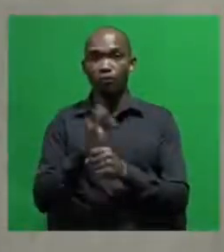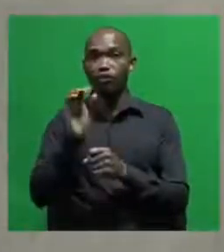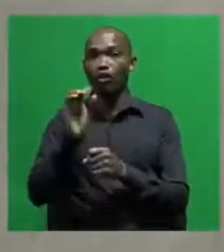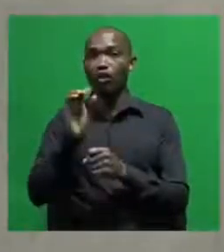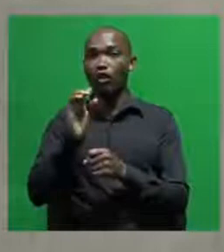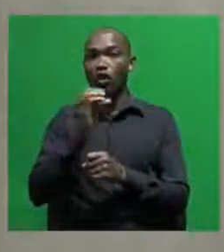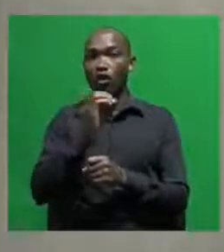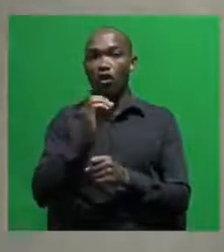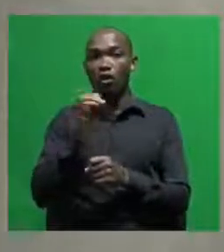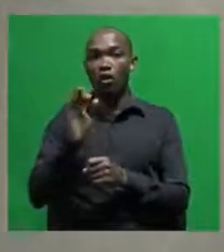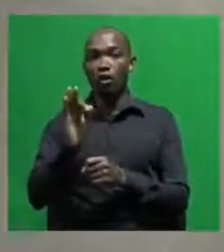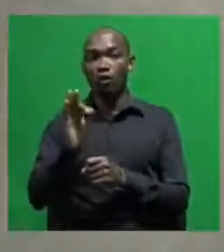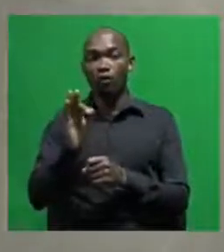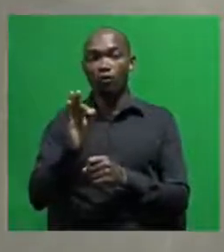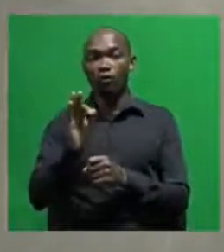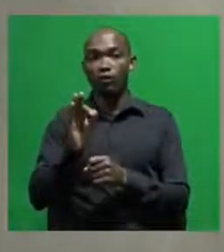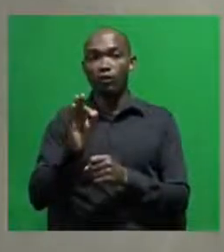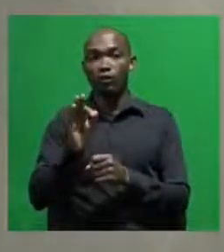of a